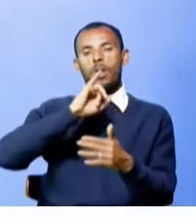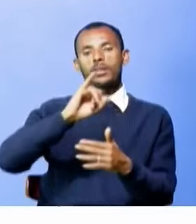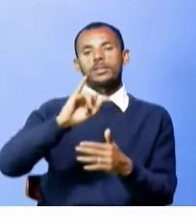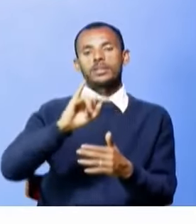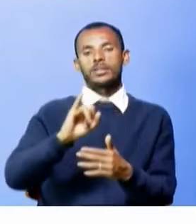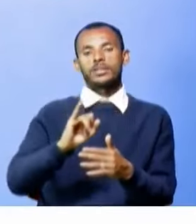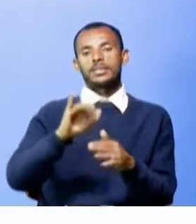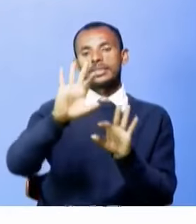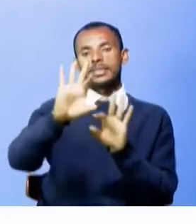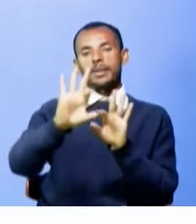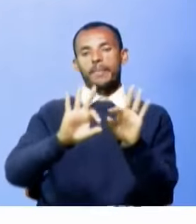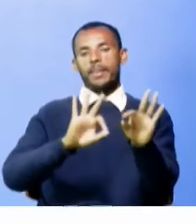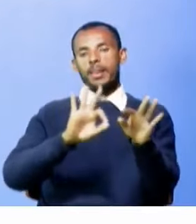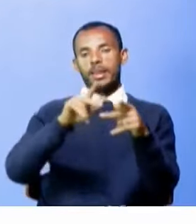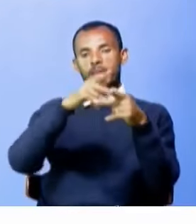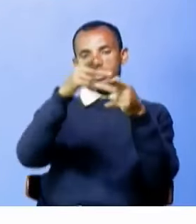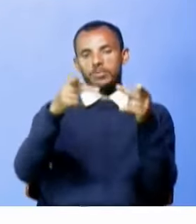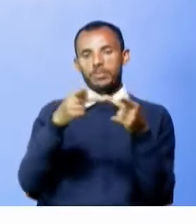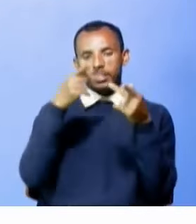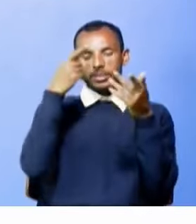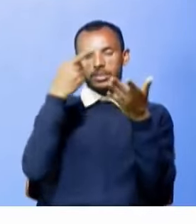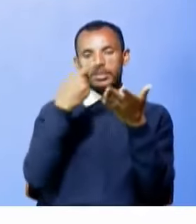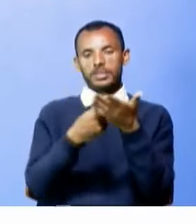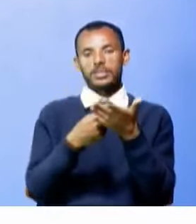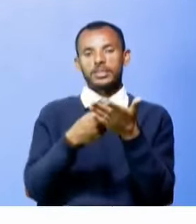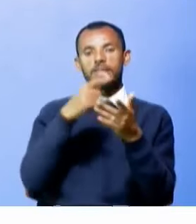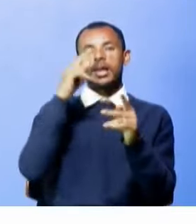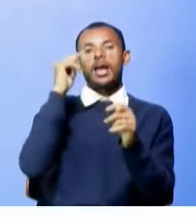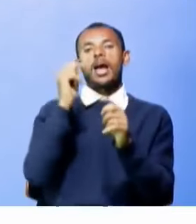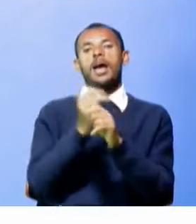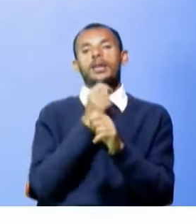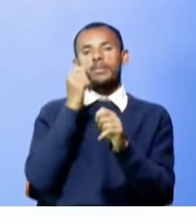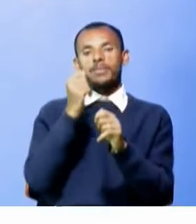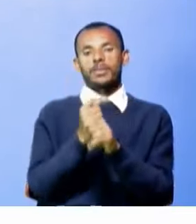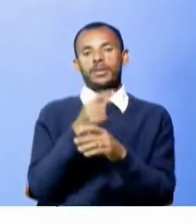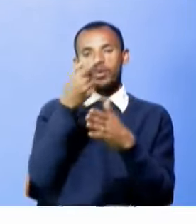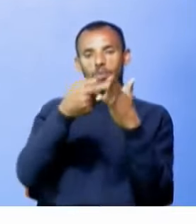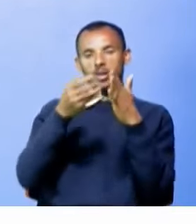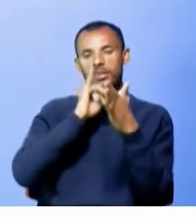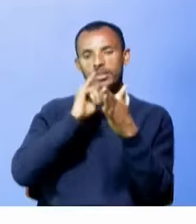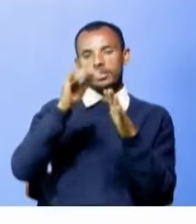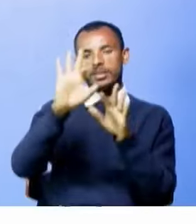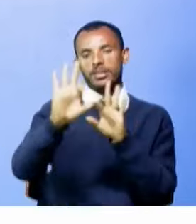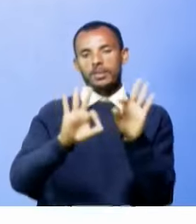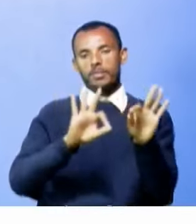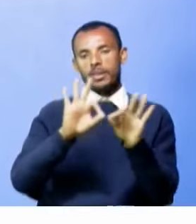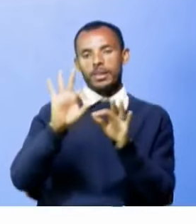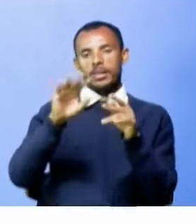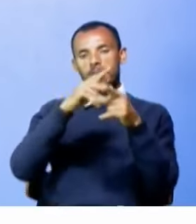the sample space in this activity? What is the sample space?